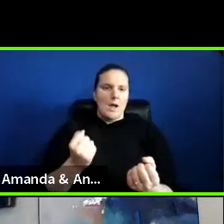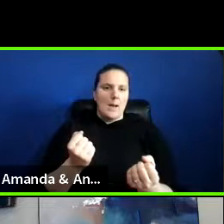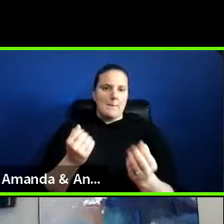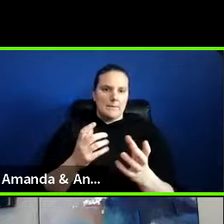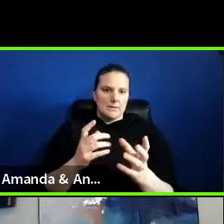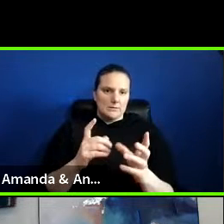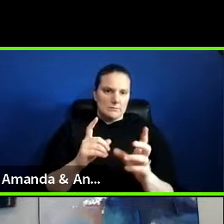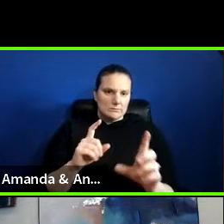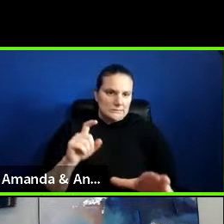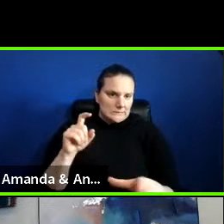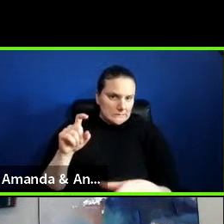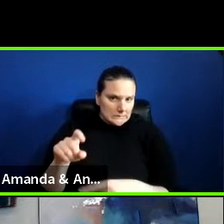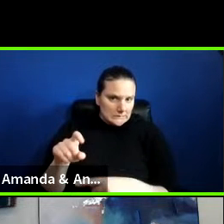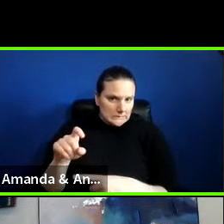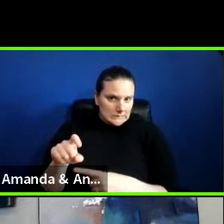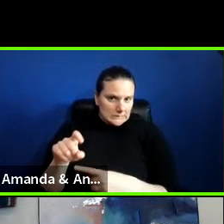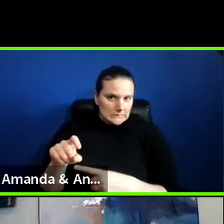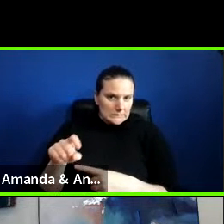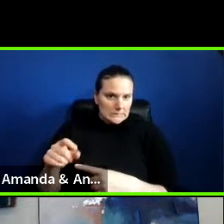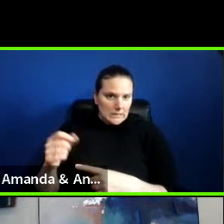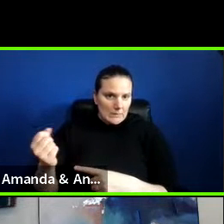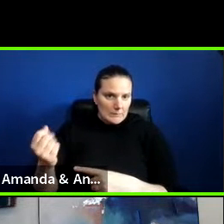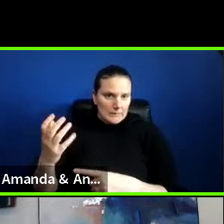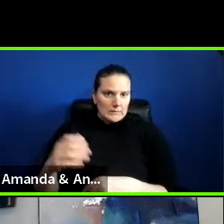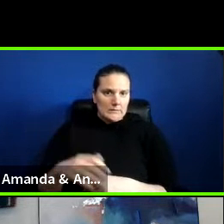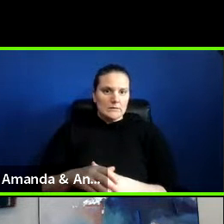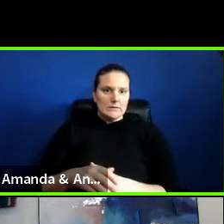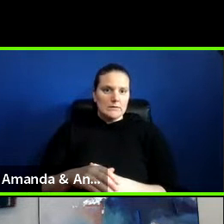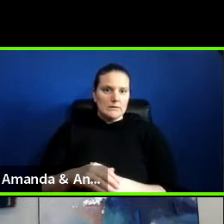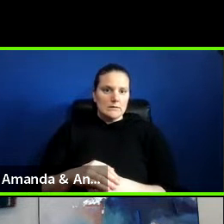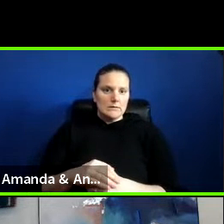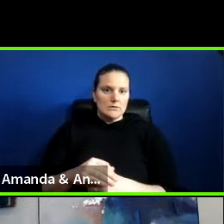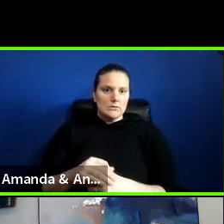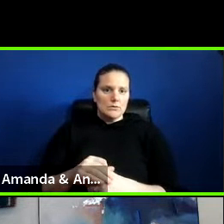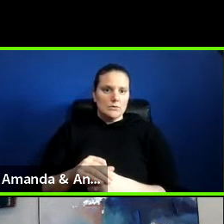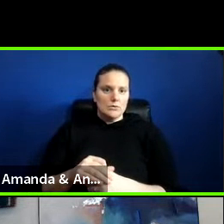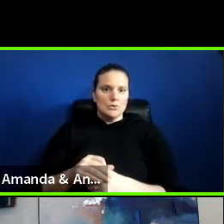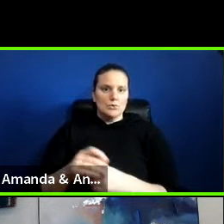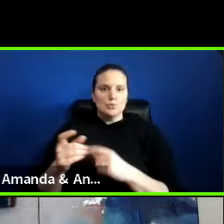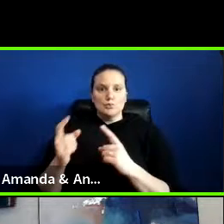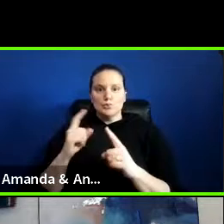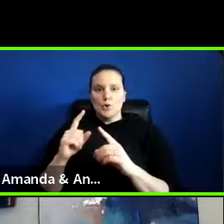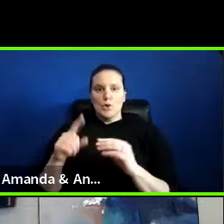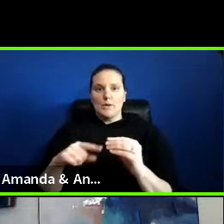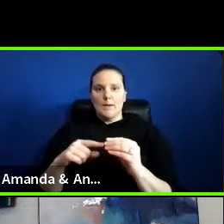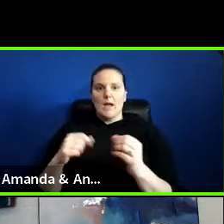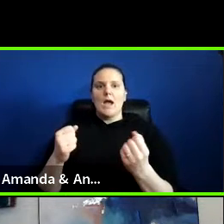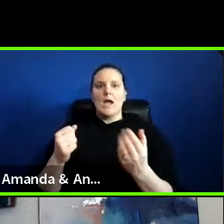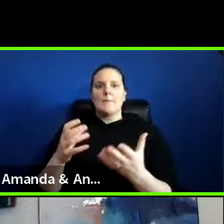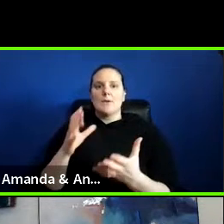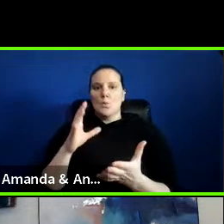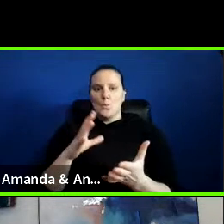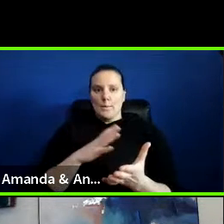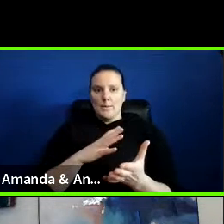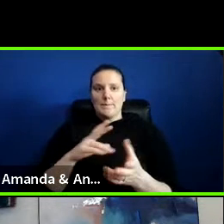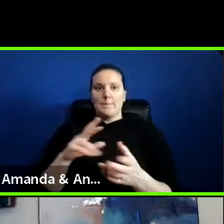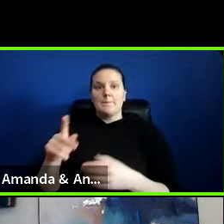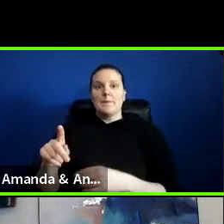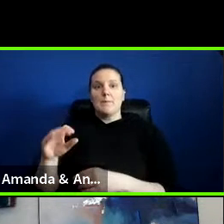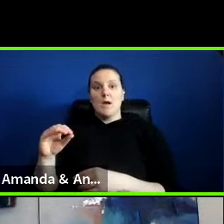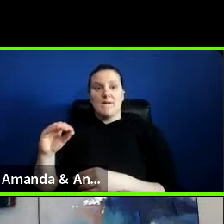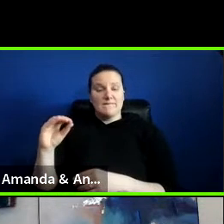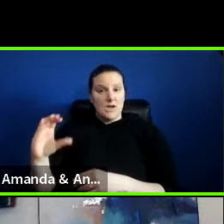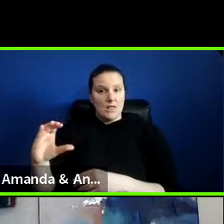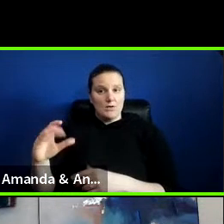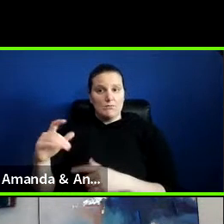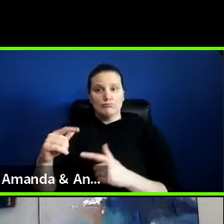to be needed. So if you talked about how many women and people of color and so on